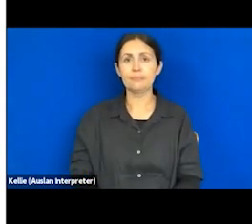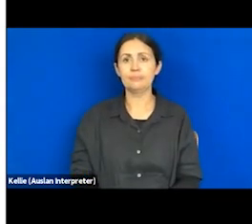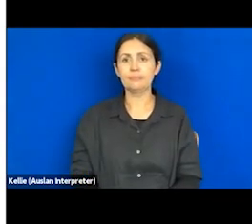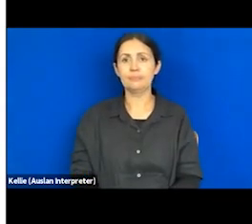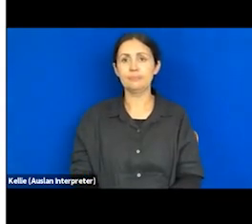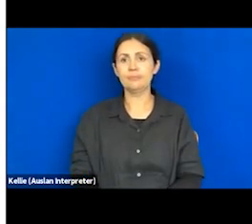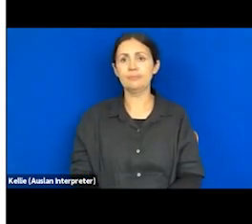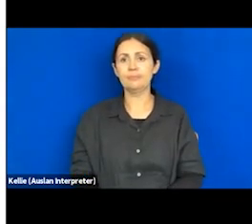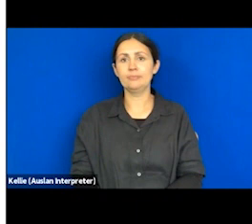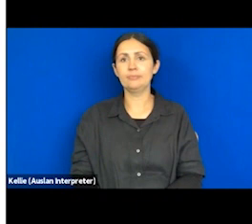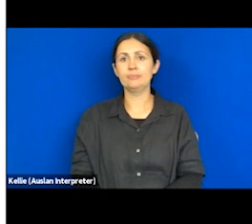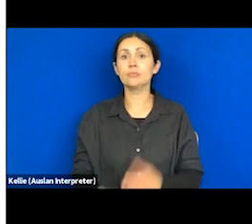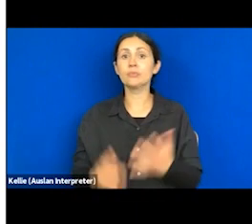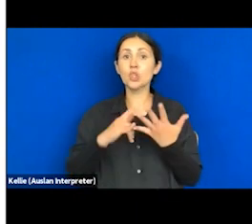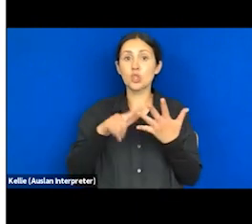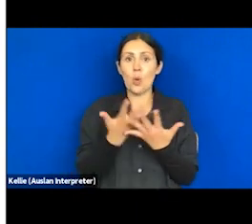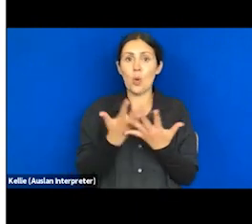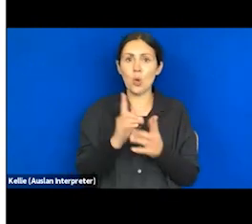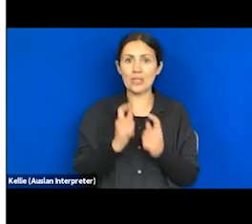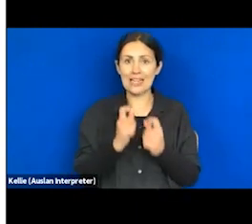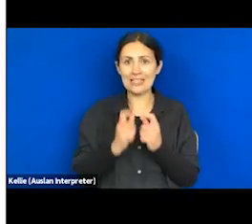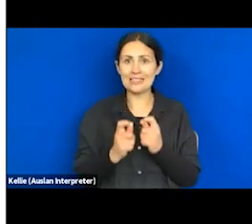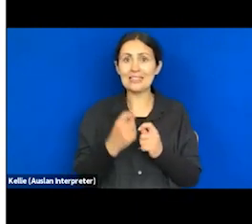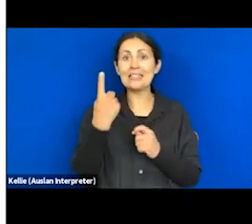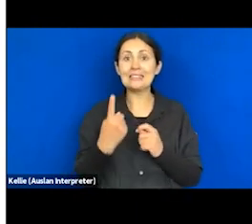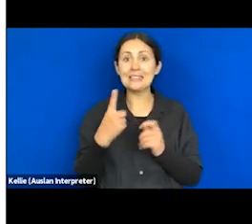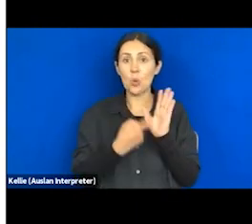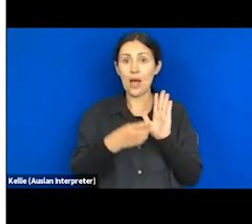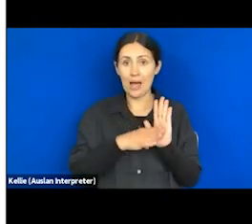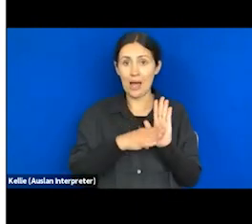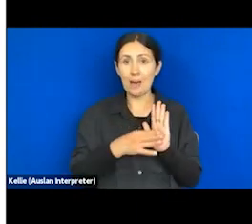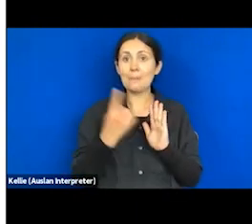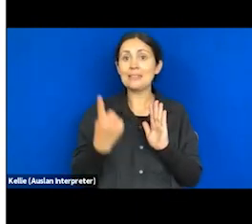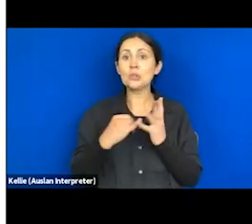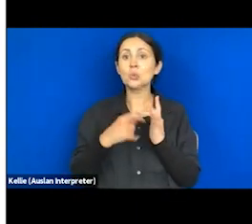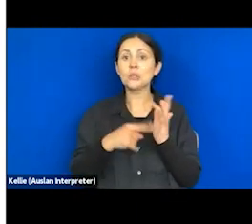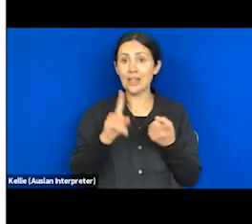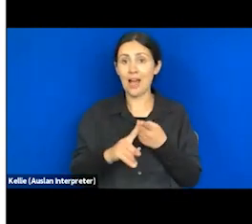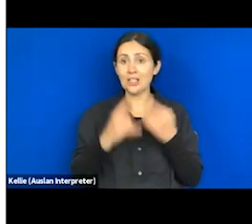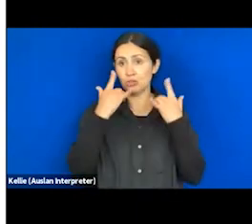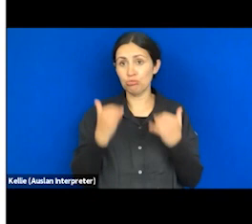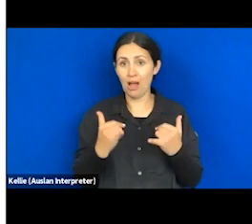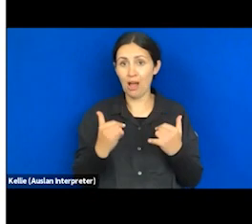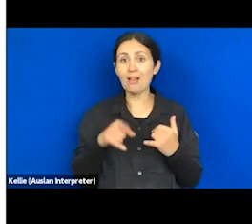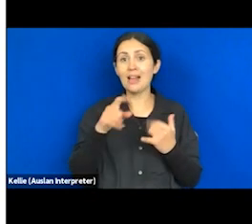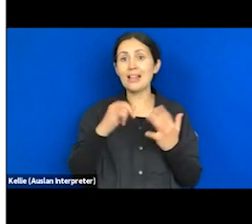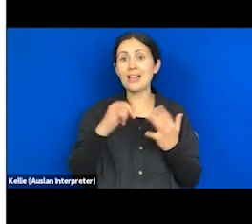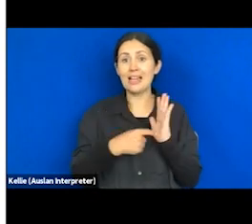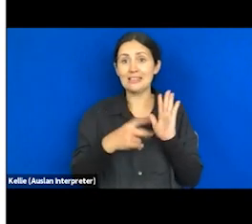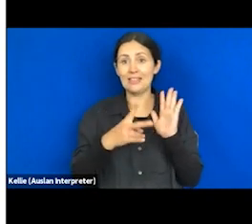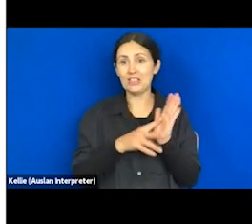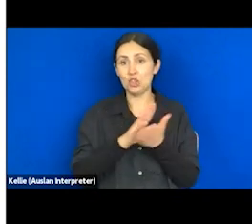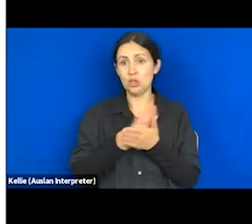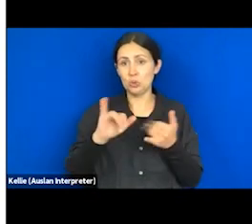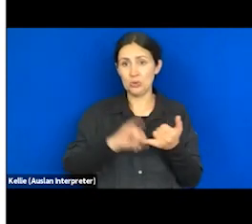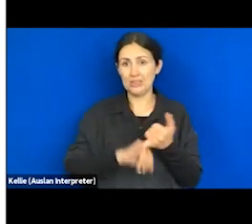The way that we're testing this is through a single-arm, single-site clinical trial conducted at St Vincent's Hospital, Sydney,